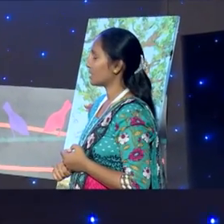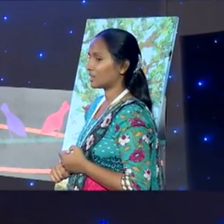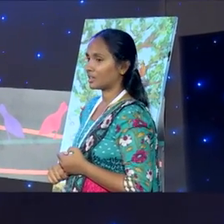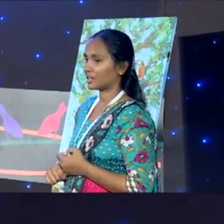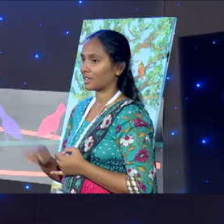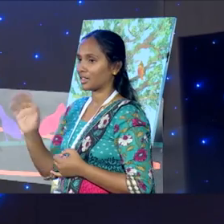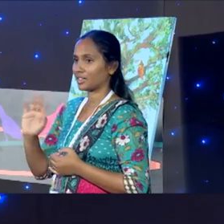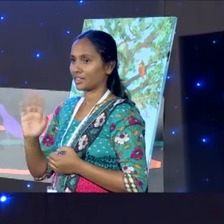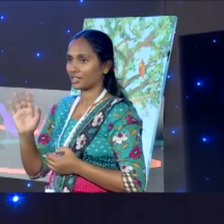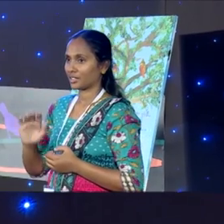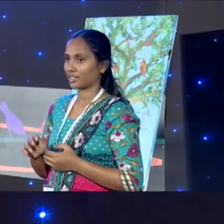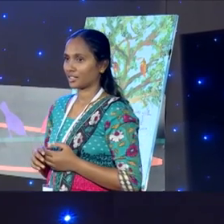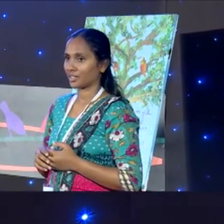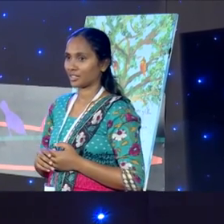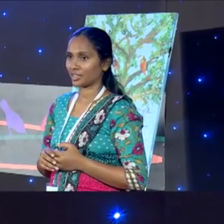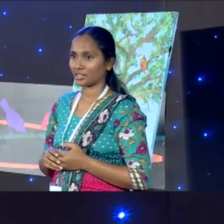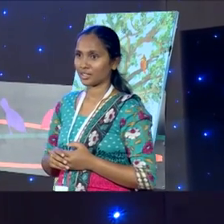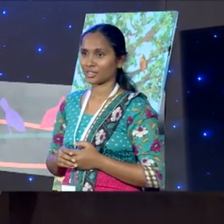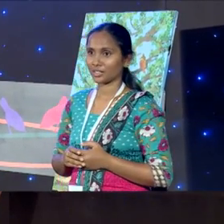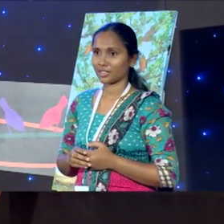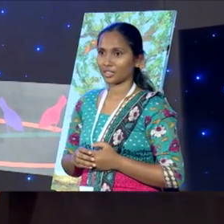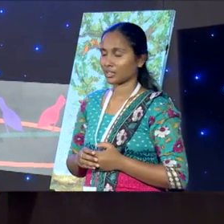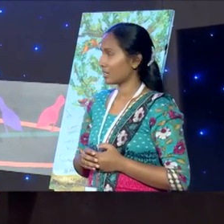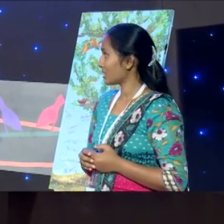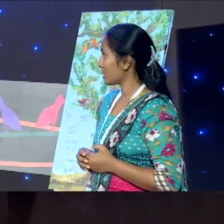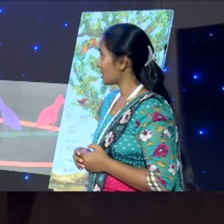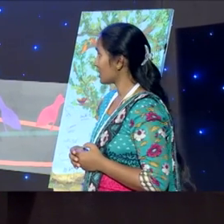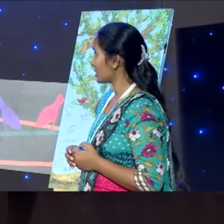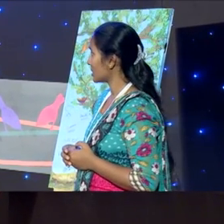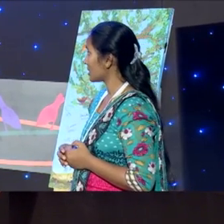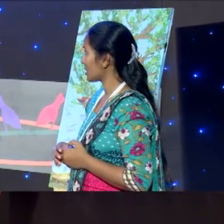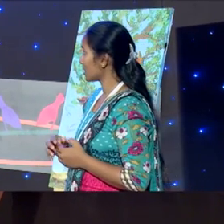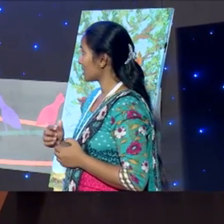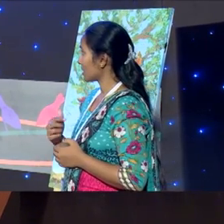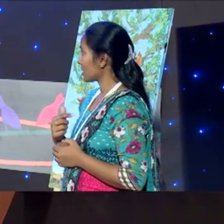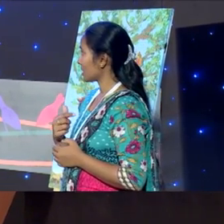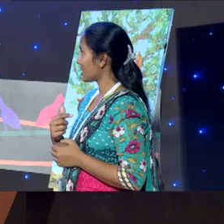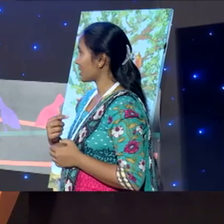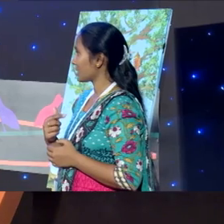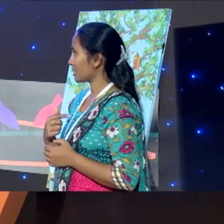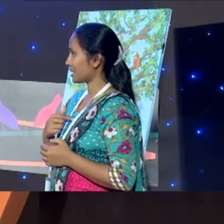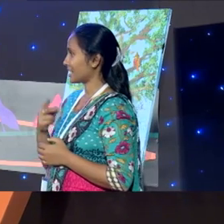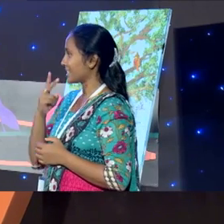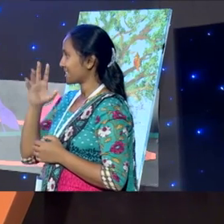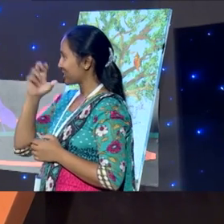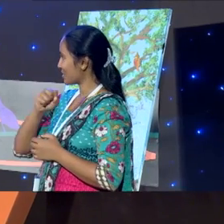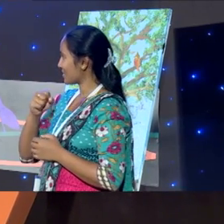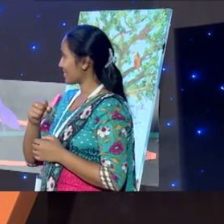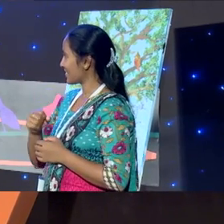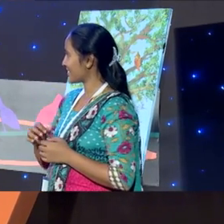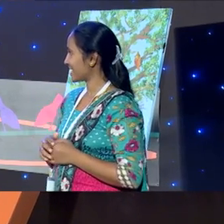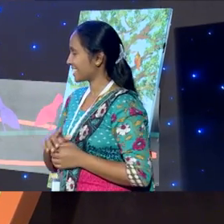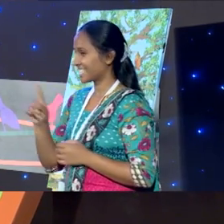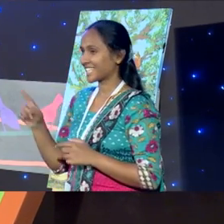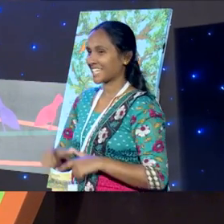Hi, I'm Hans, and I may seem drunk, but I'm not, most of the time at